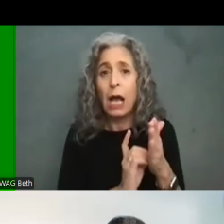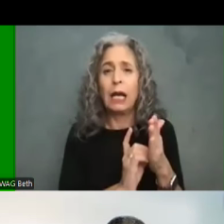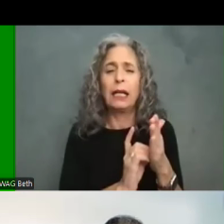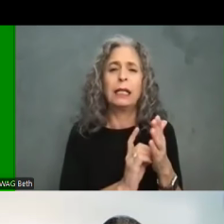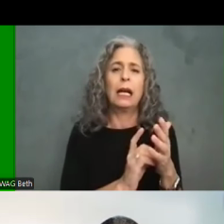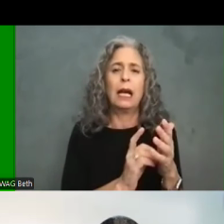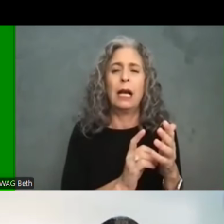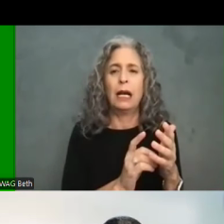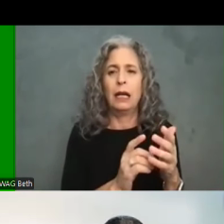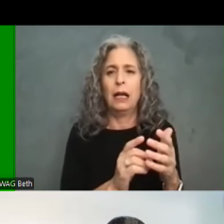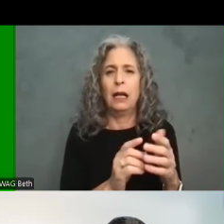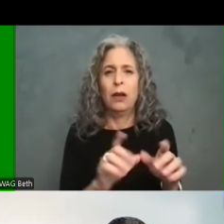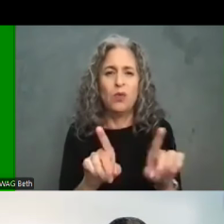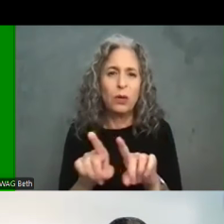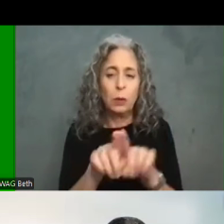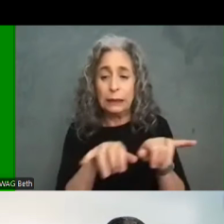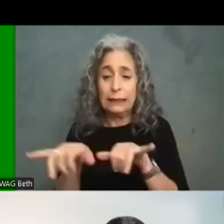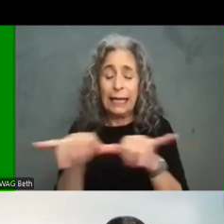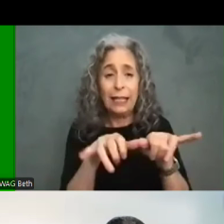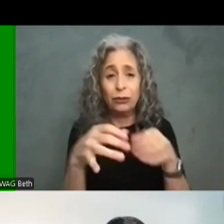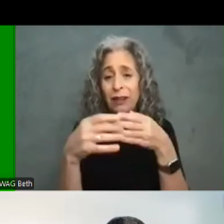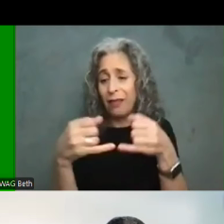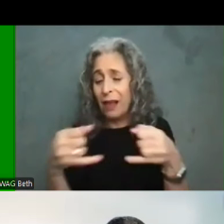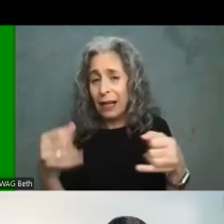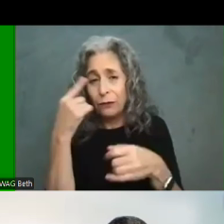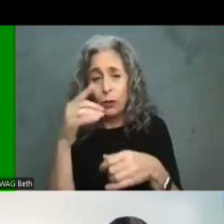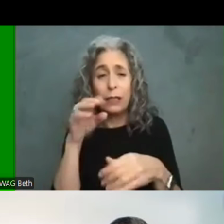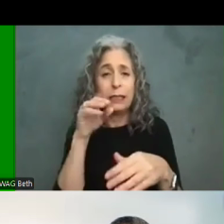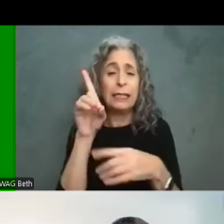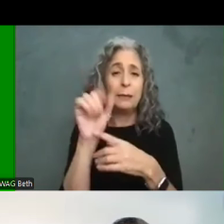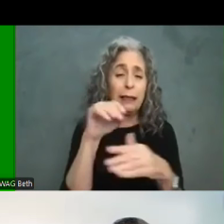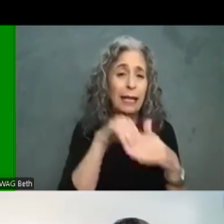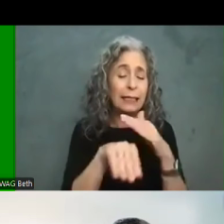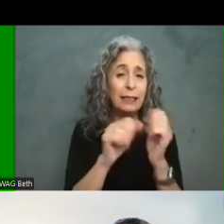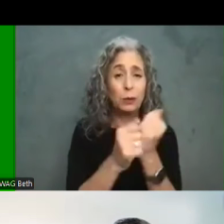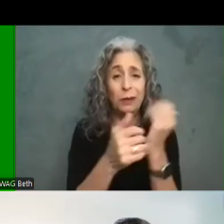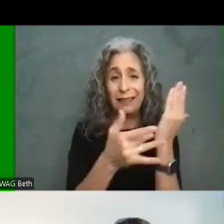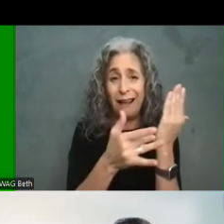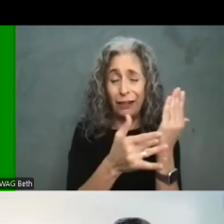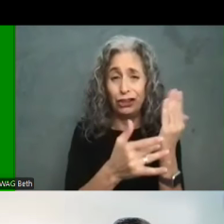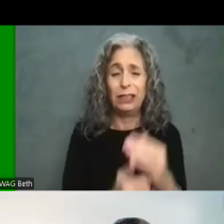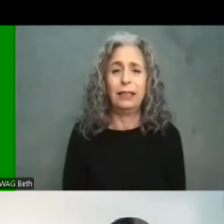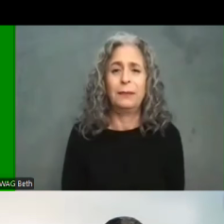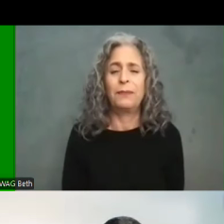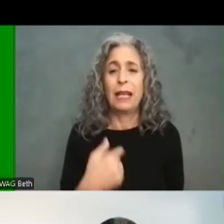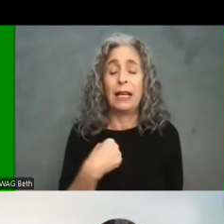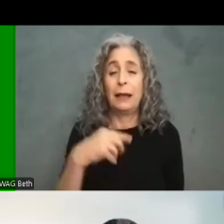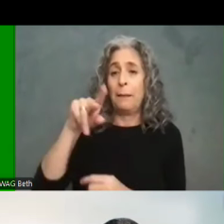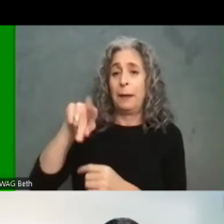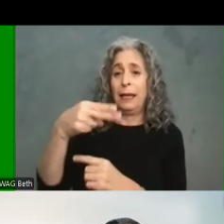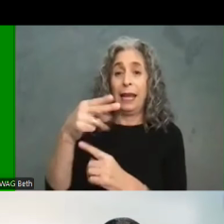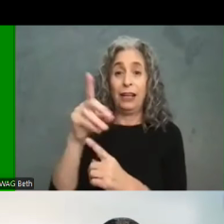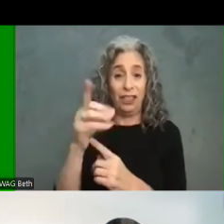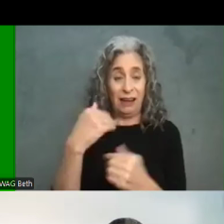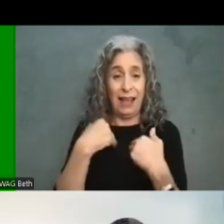in analysis of standards and guidelines for disability access to technology. I did my PhD